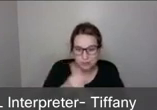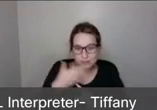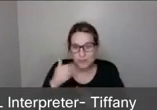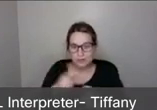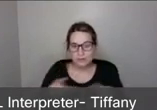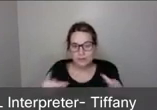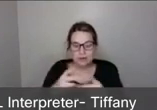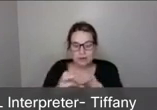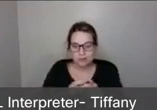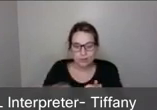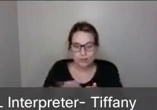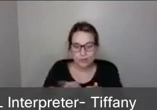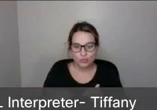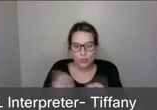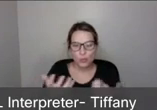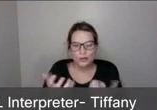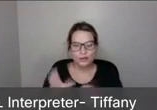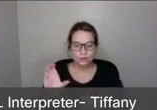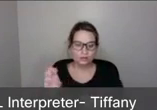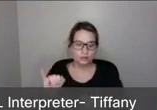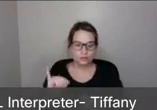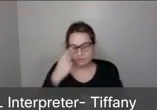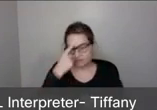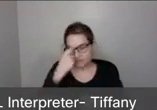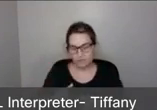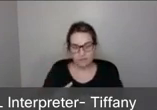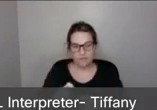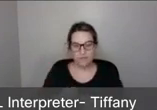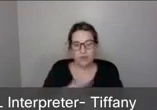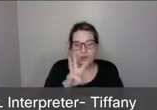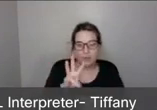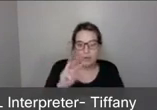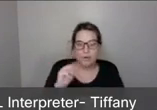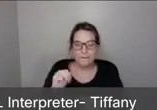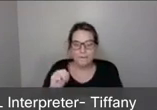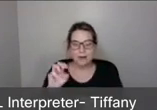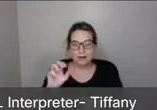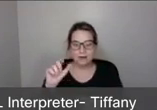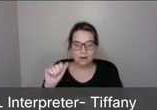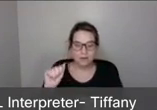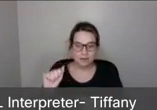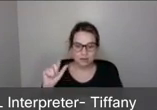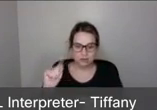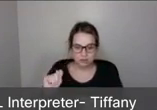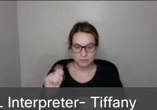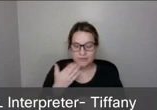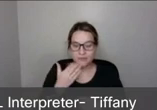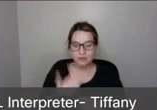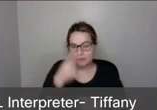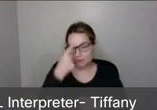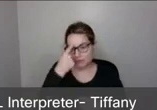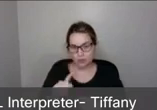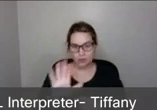define what is a community of interest for the White Mountain Apache people. And so with that, I'd like to thank you for your efforts